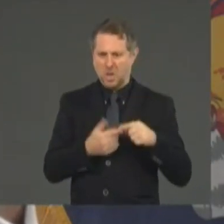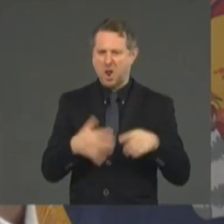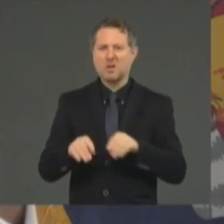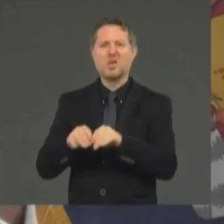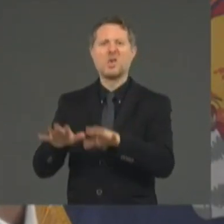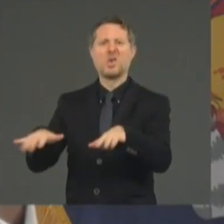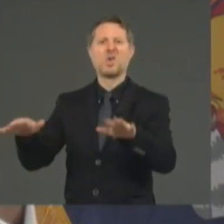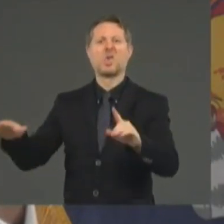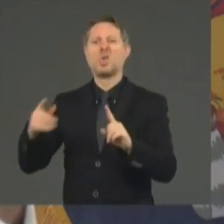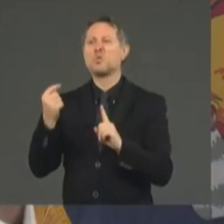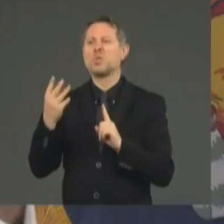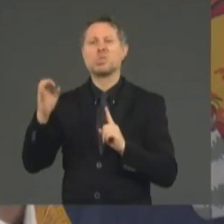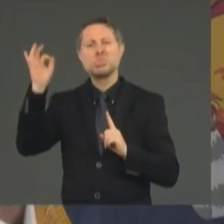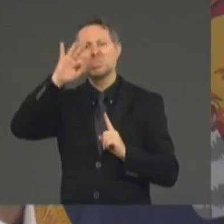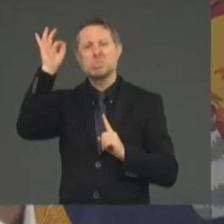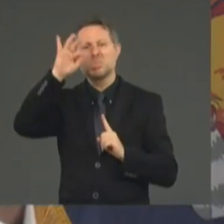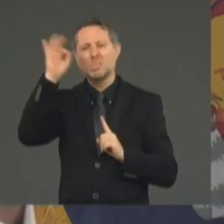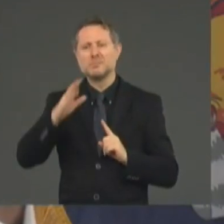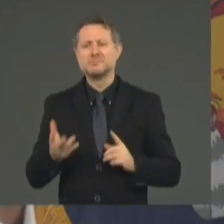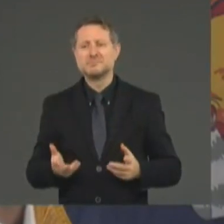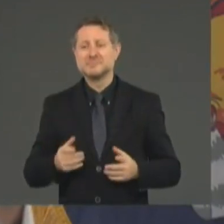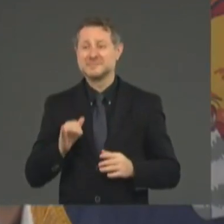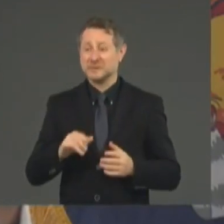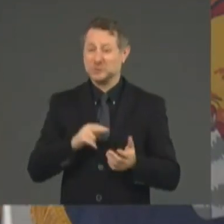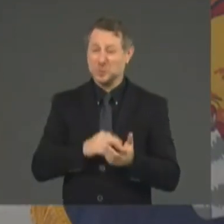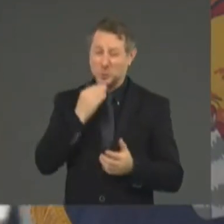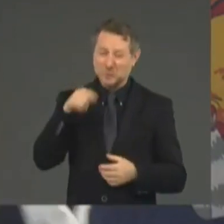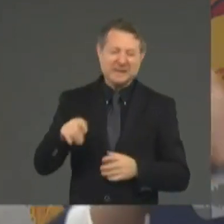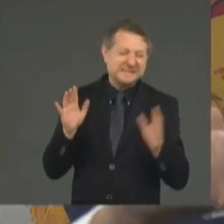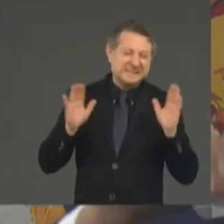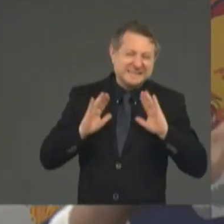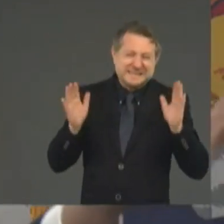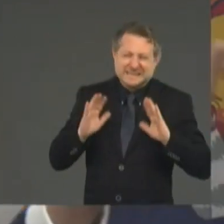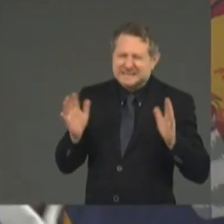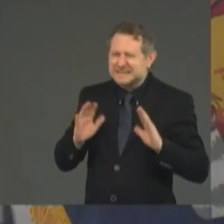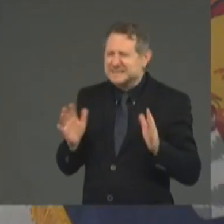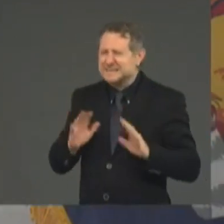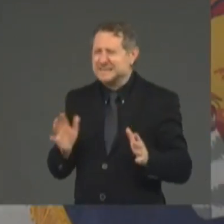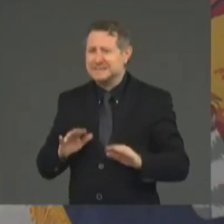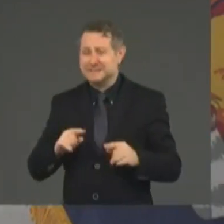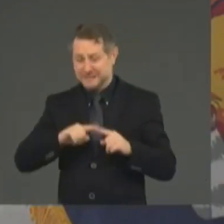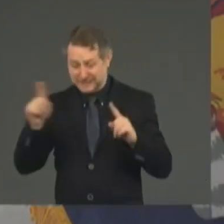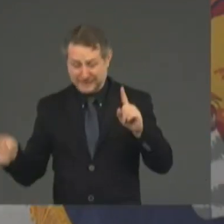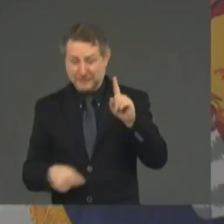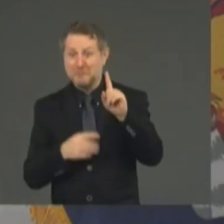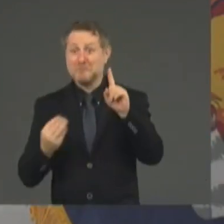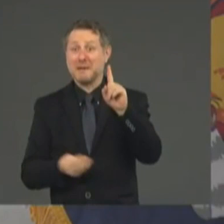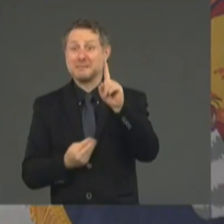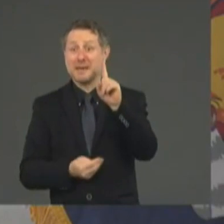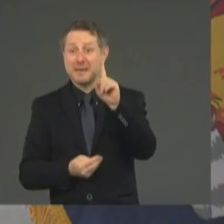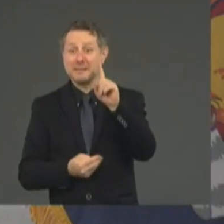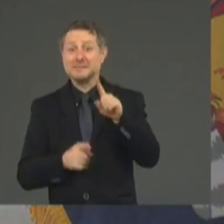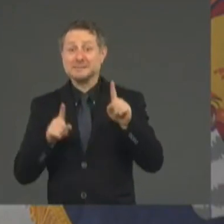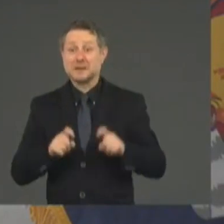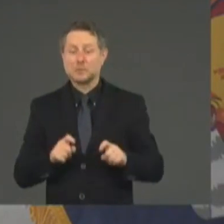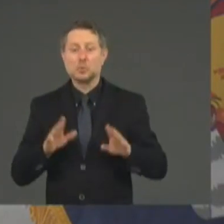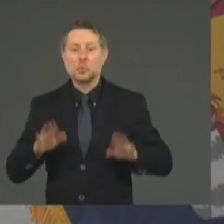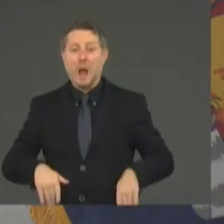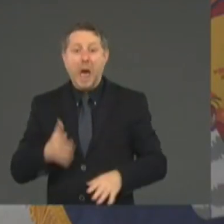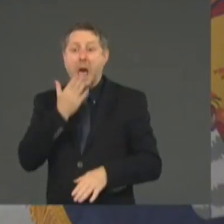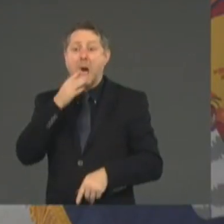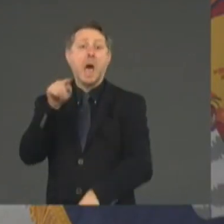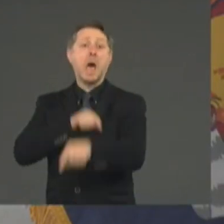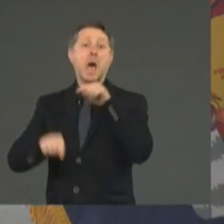virus in a nursing home. And then you found out a week later when you tested positive. You know how many